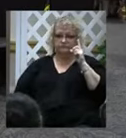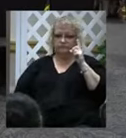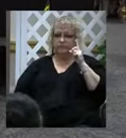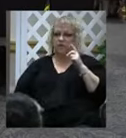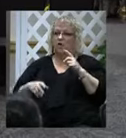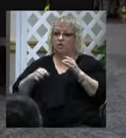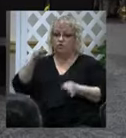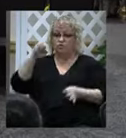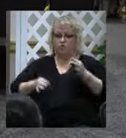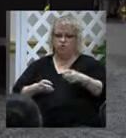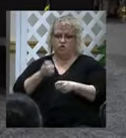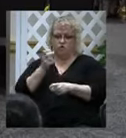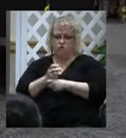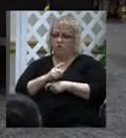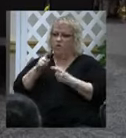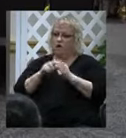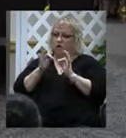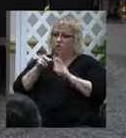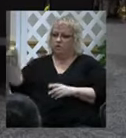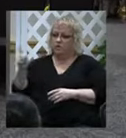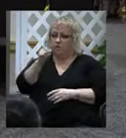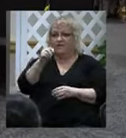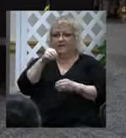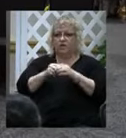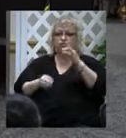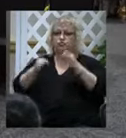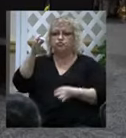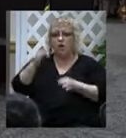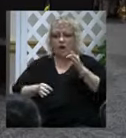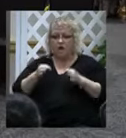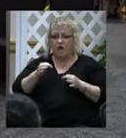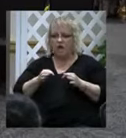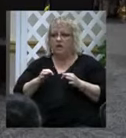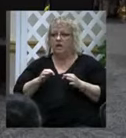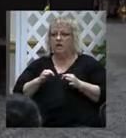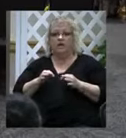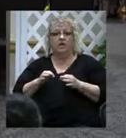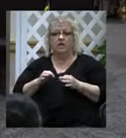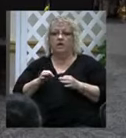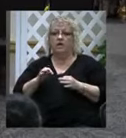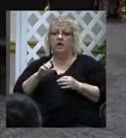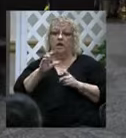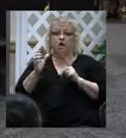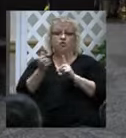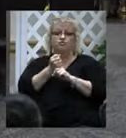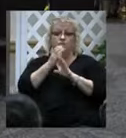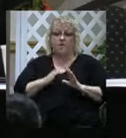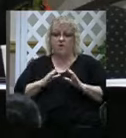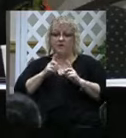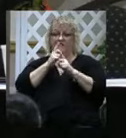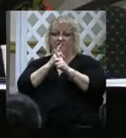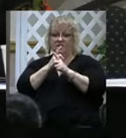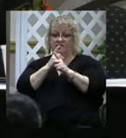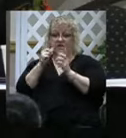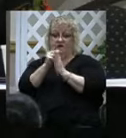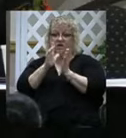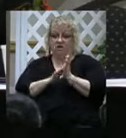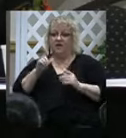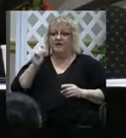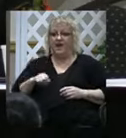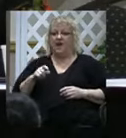in court is whenever there's an interpreter at trial, that is, if I was a criminal defense attorney, that's immediately an appealable